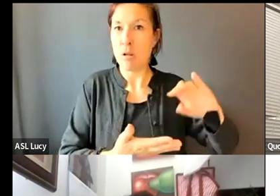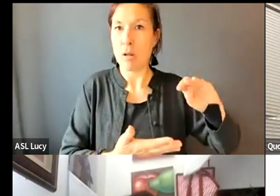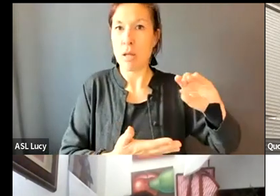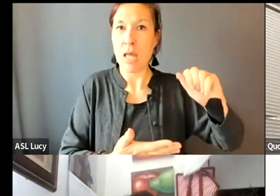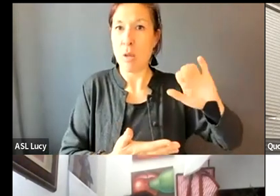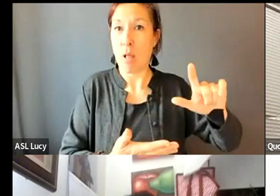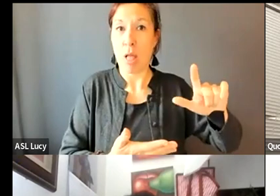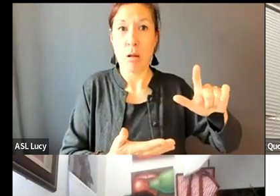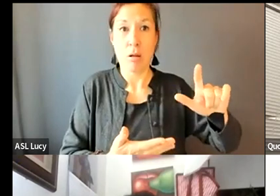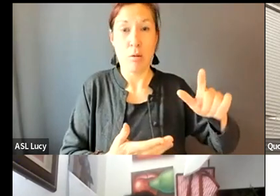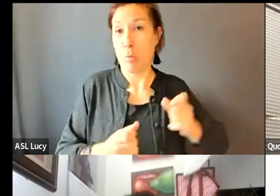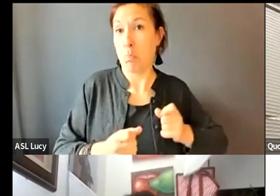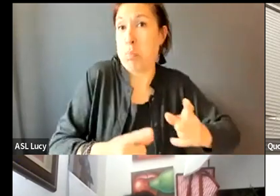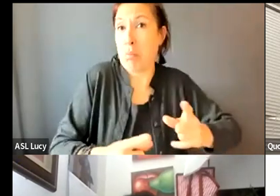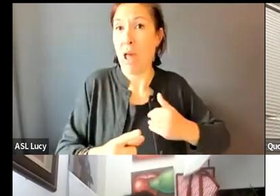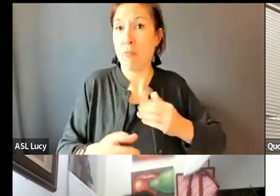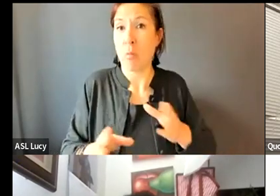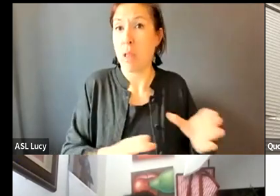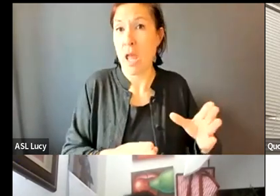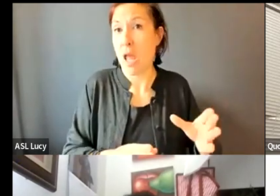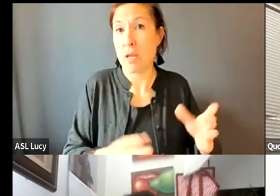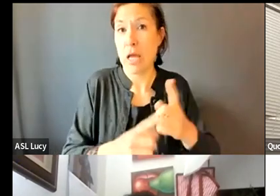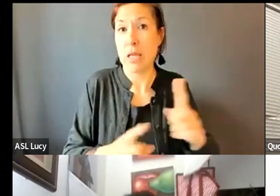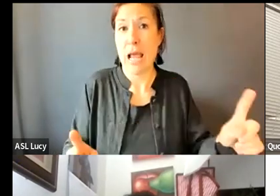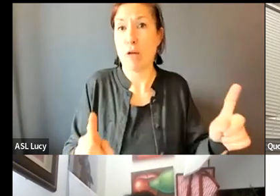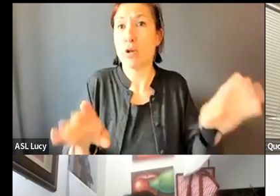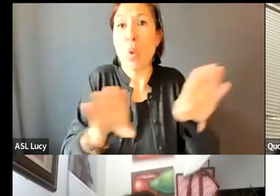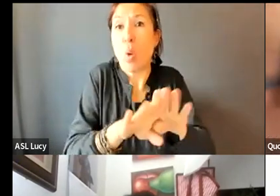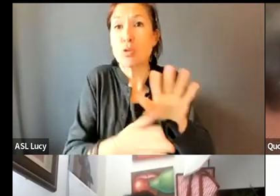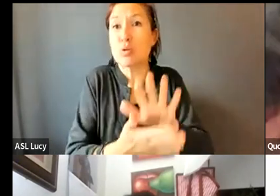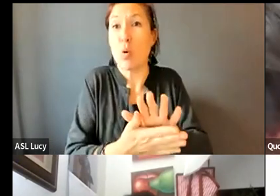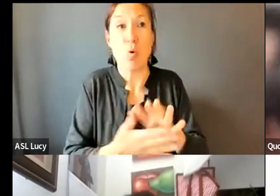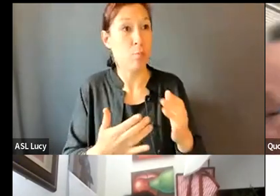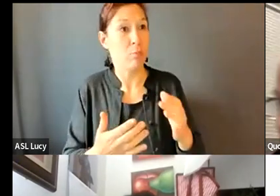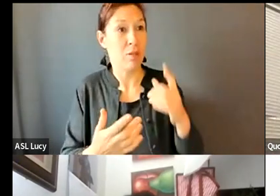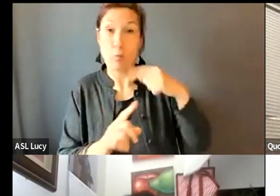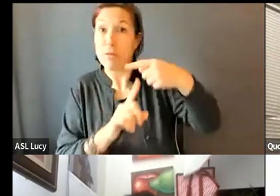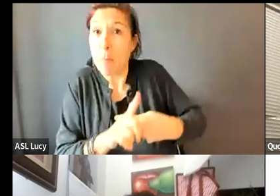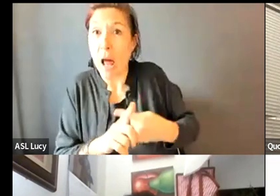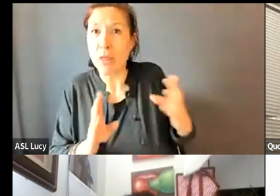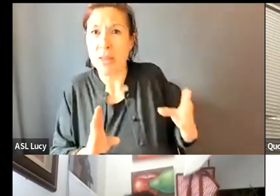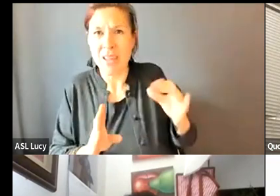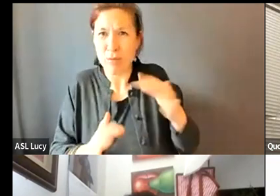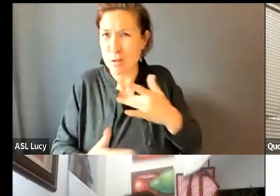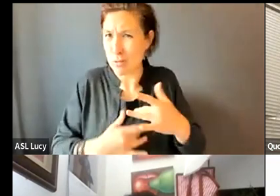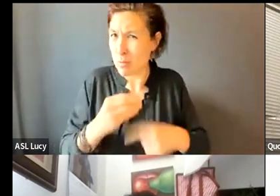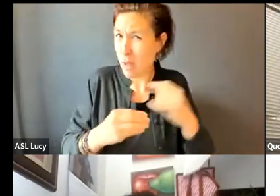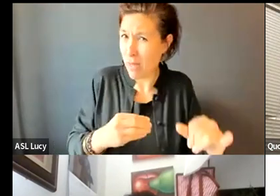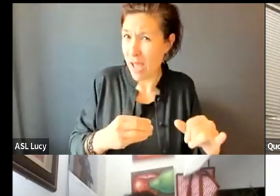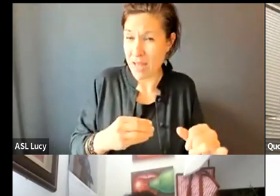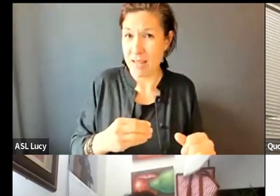would suddenly come up with a plan and announce a closing of a bunch of schools if that's what we are concerned about